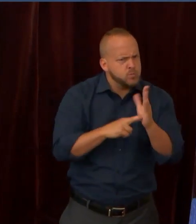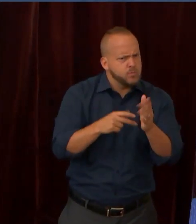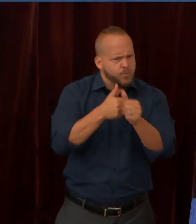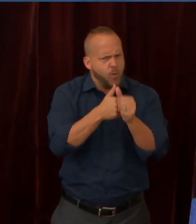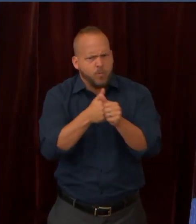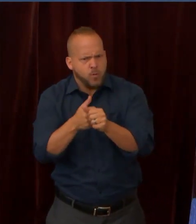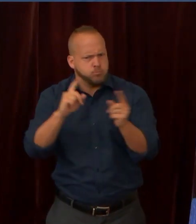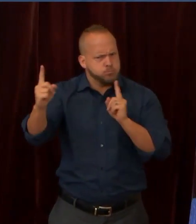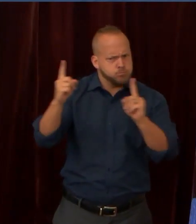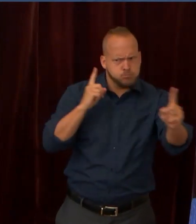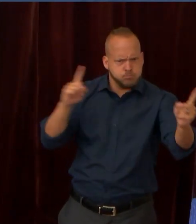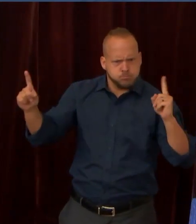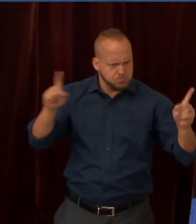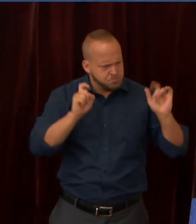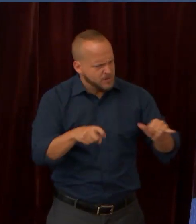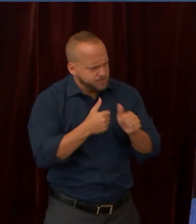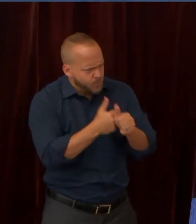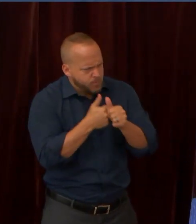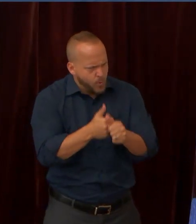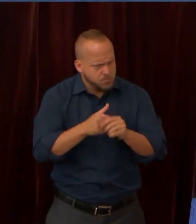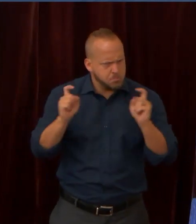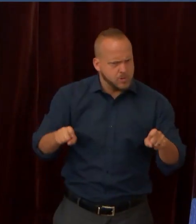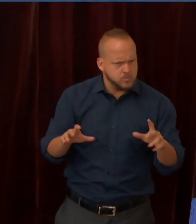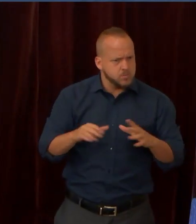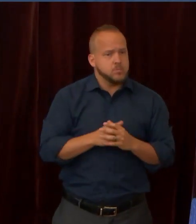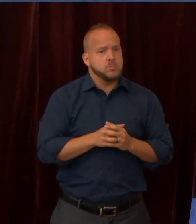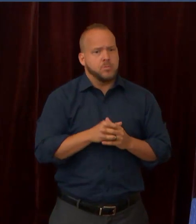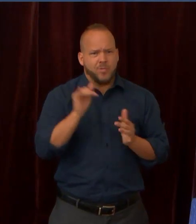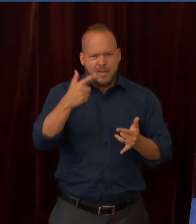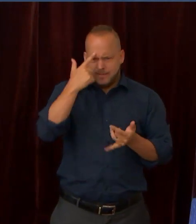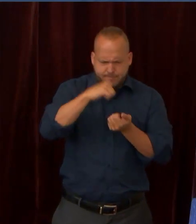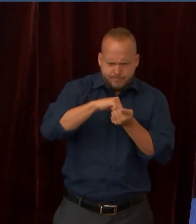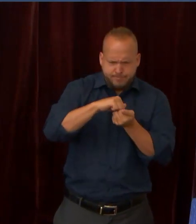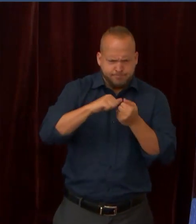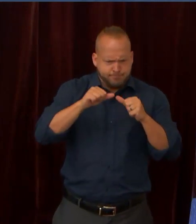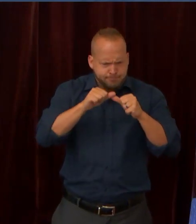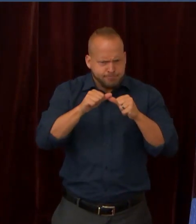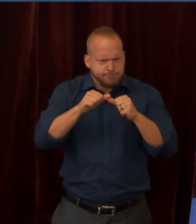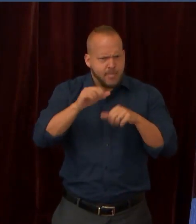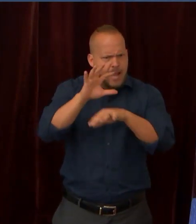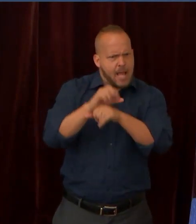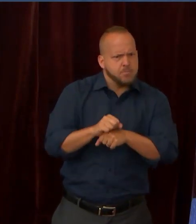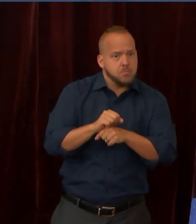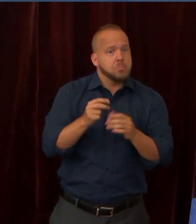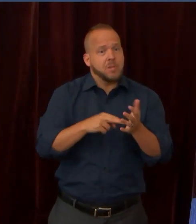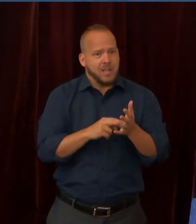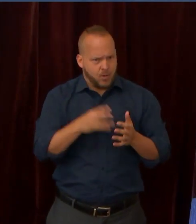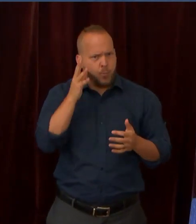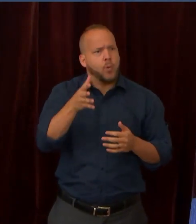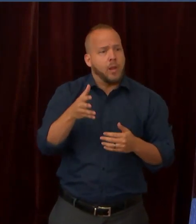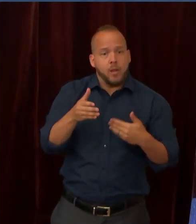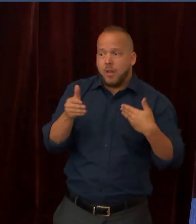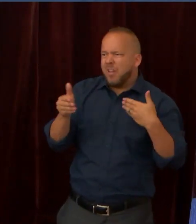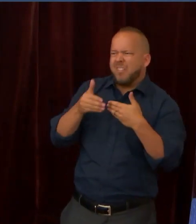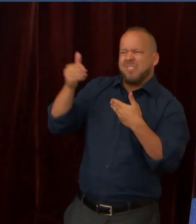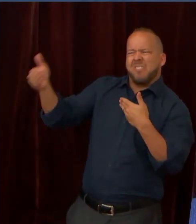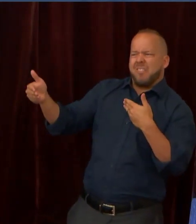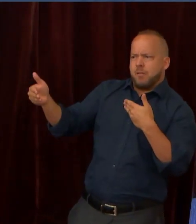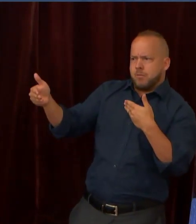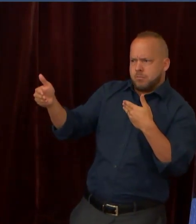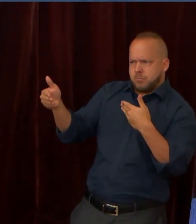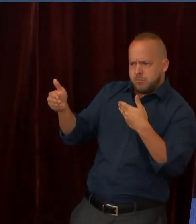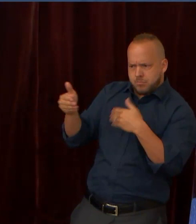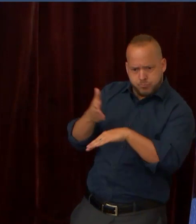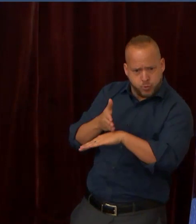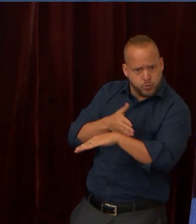what do they say? The best prayer is action. And we hope people can act to protect themselves. On the PPE, I really don't believe that's